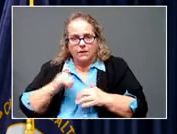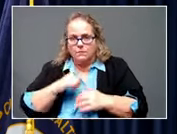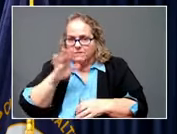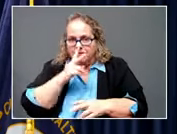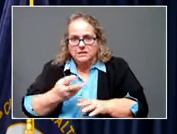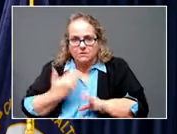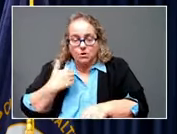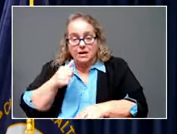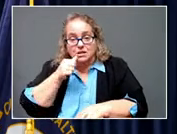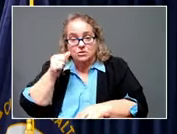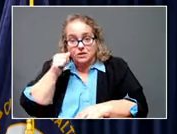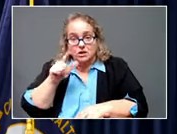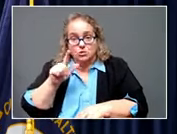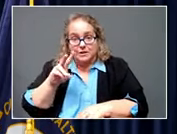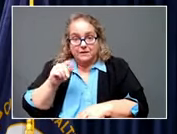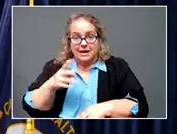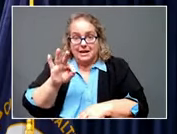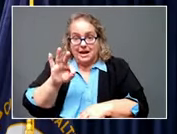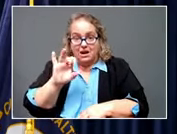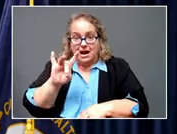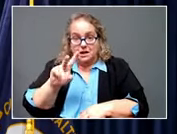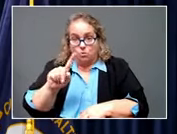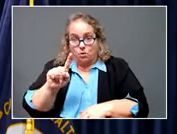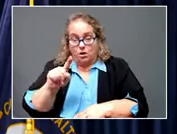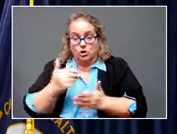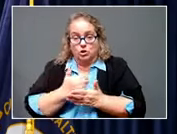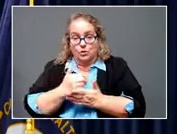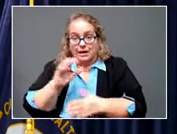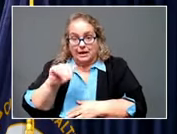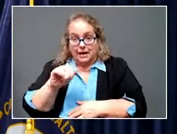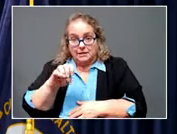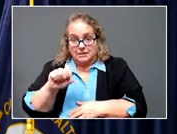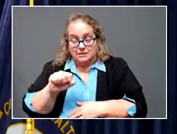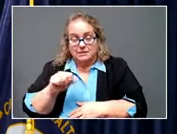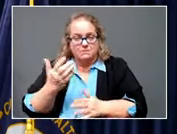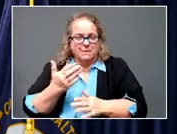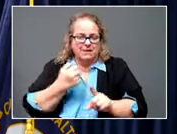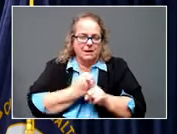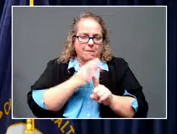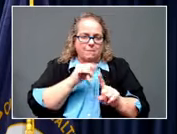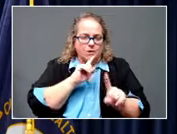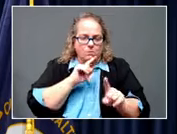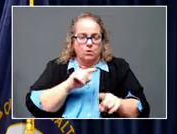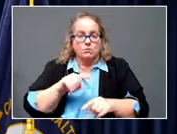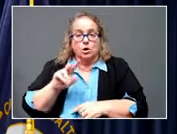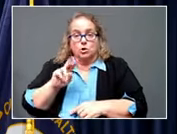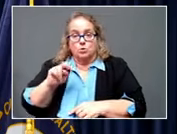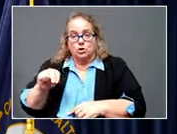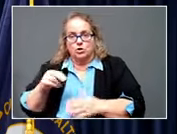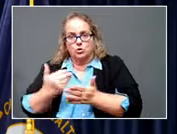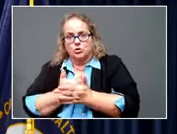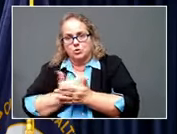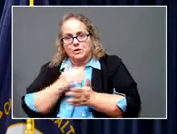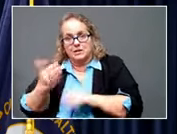981 new cases that may be impacted by reporting. We'll see in the next couple of days. 22 new deaths, including a 49-year-old